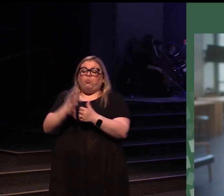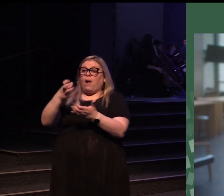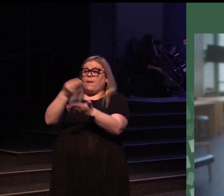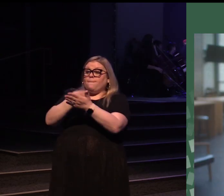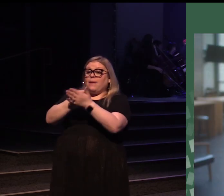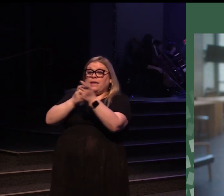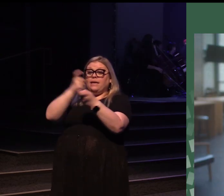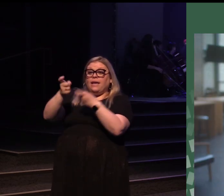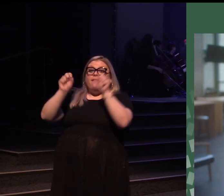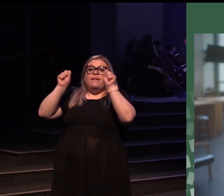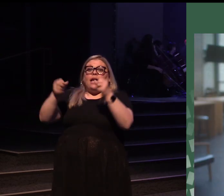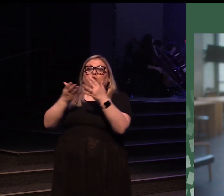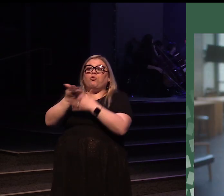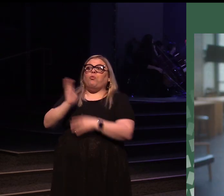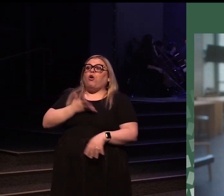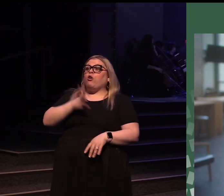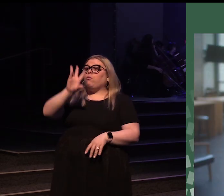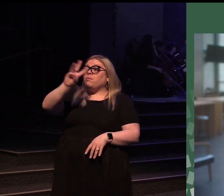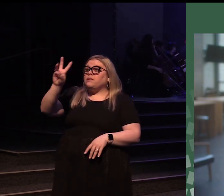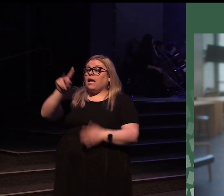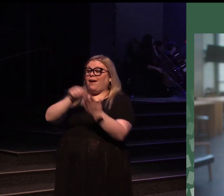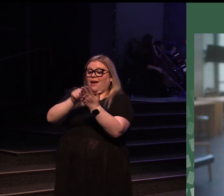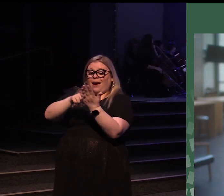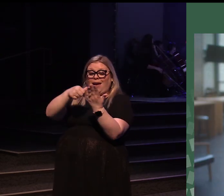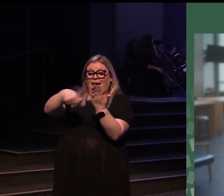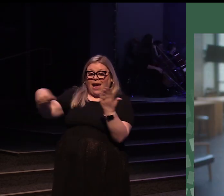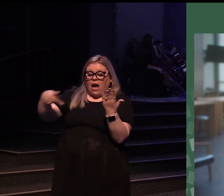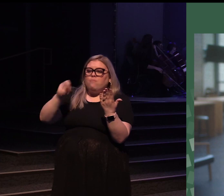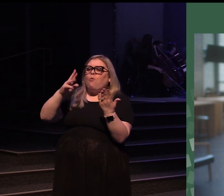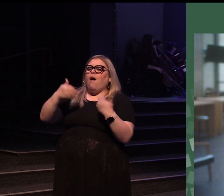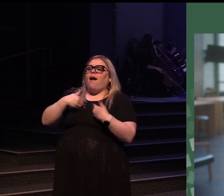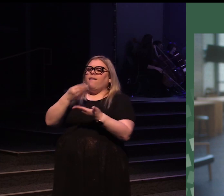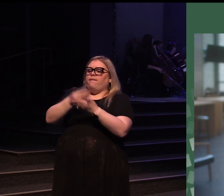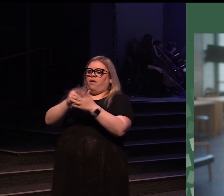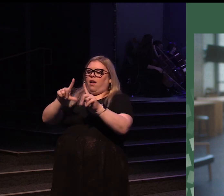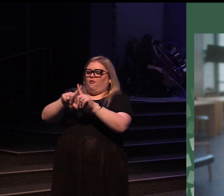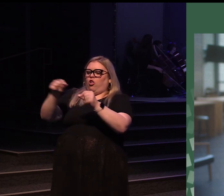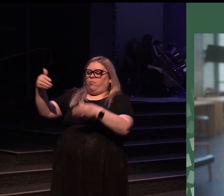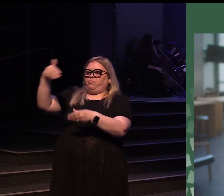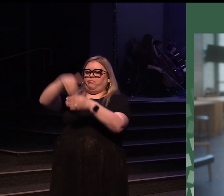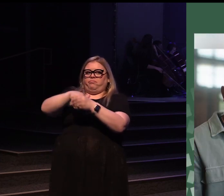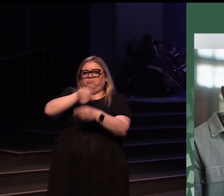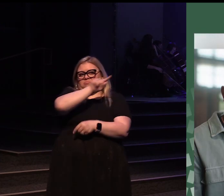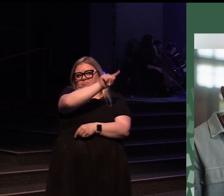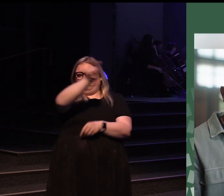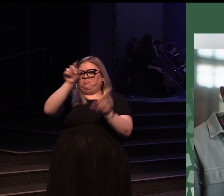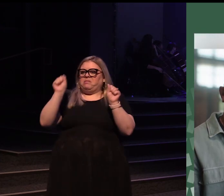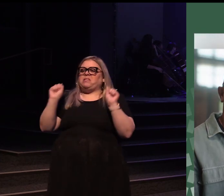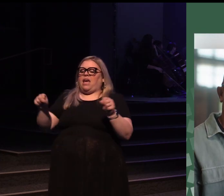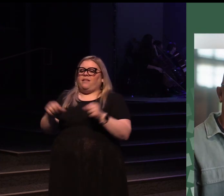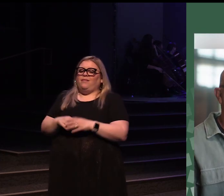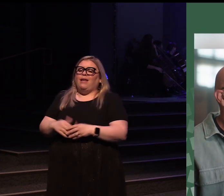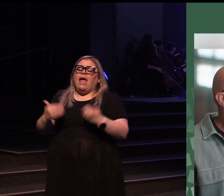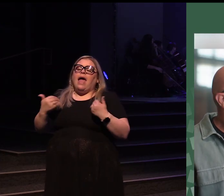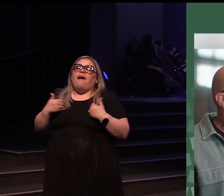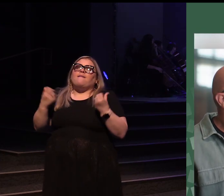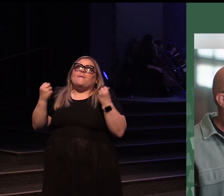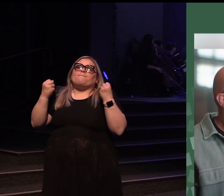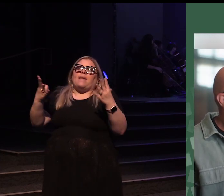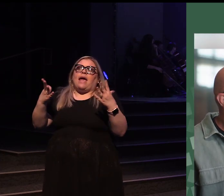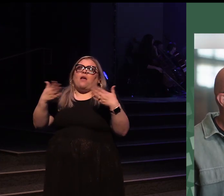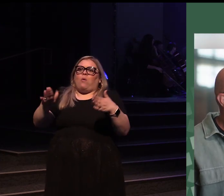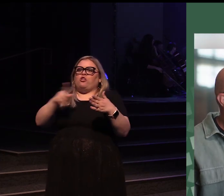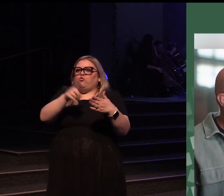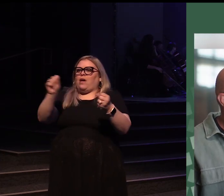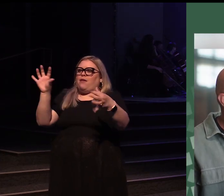you can do that through our website, our mobile app, or one of the offering envelopes at any of our campuses. There are so many ways you can